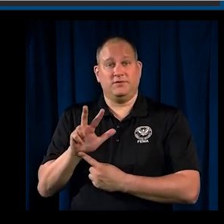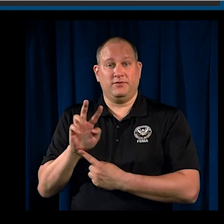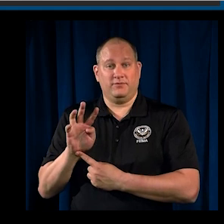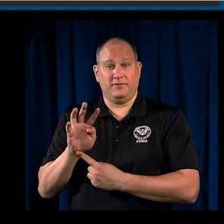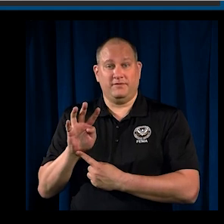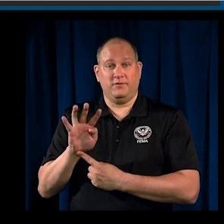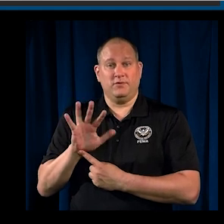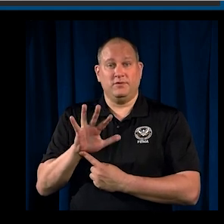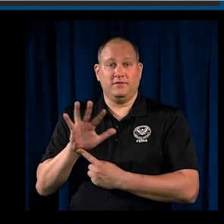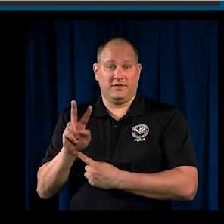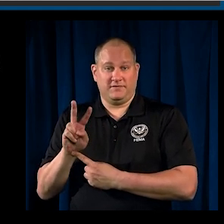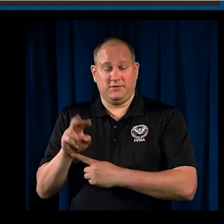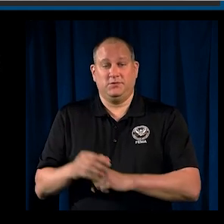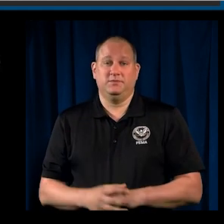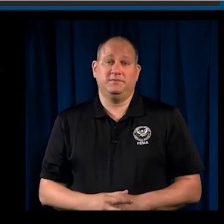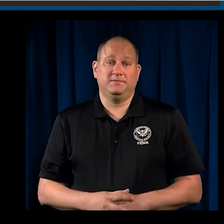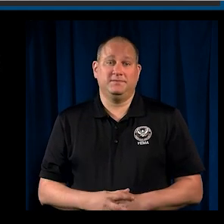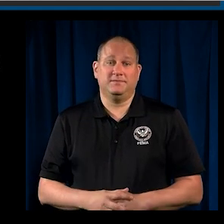855-261-3452.